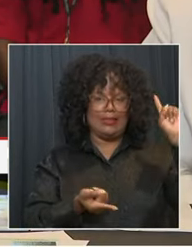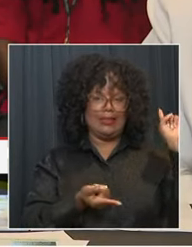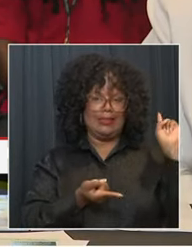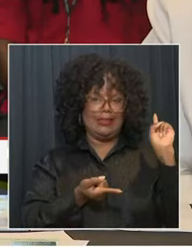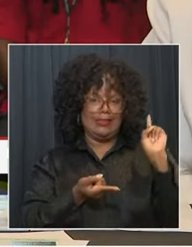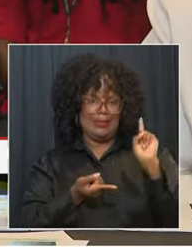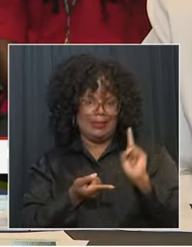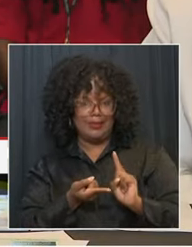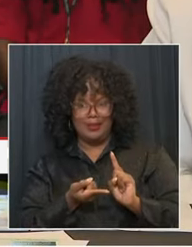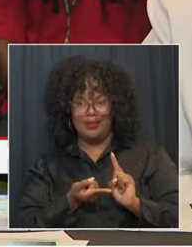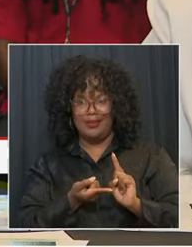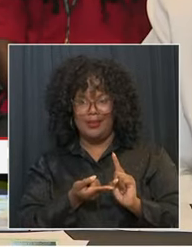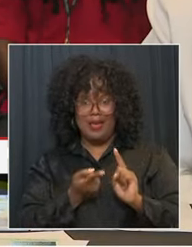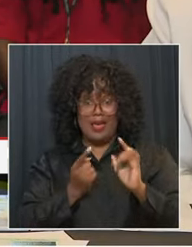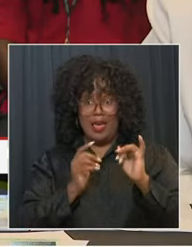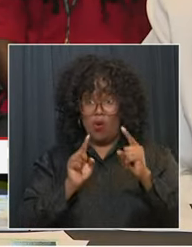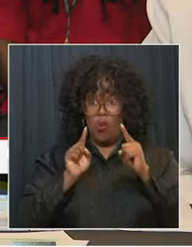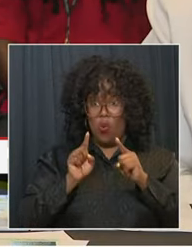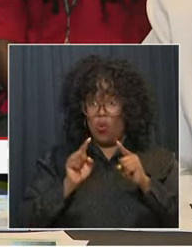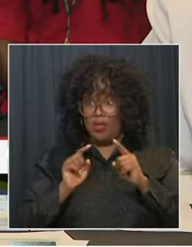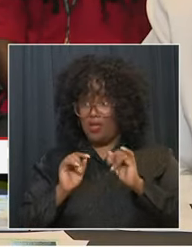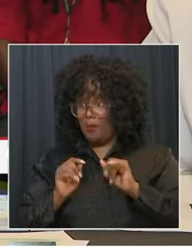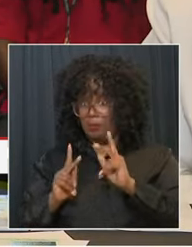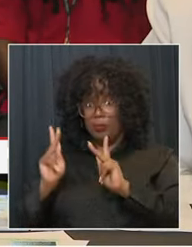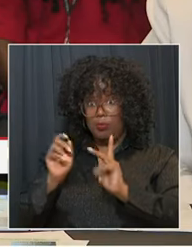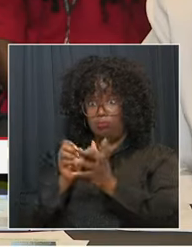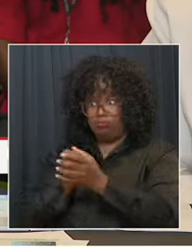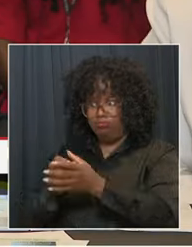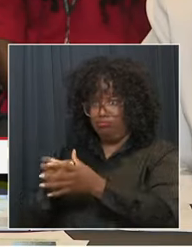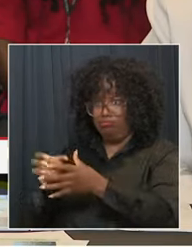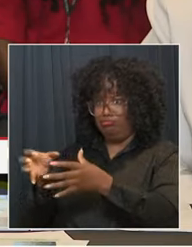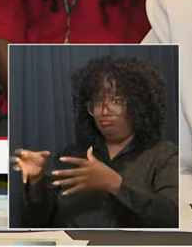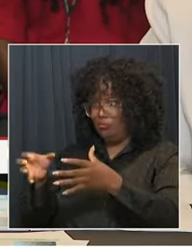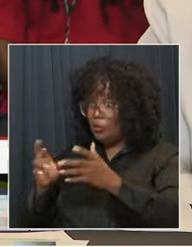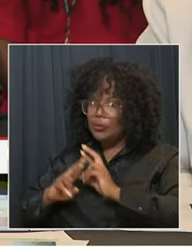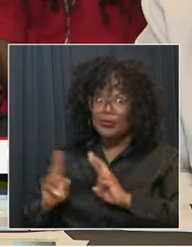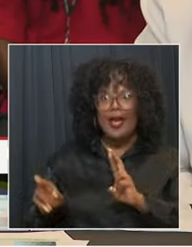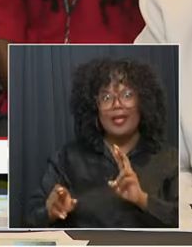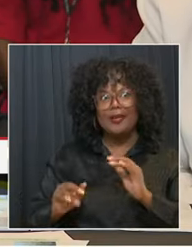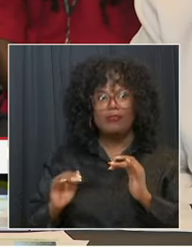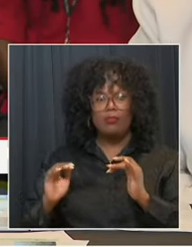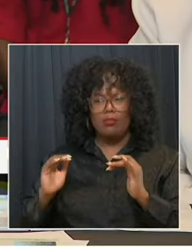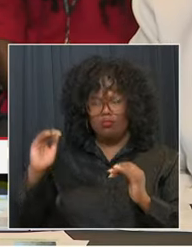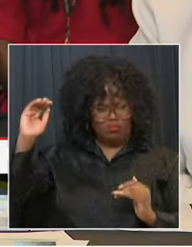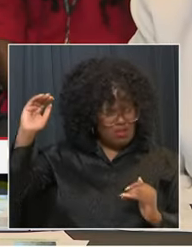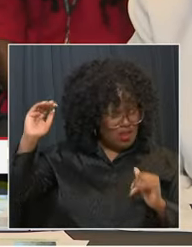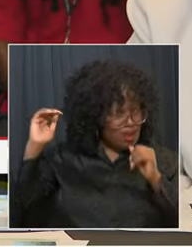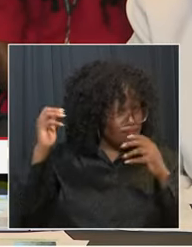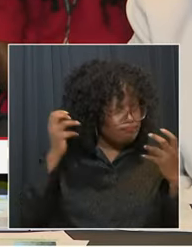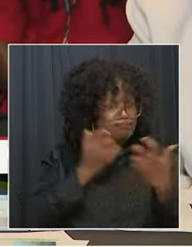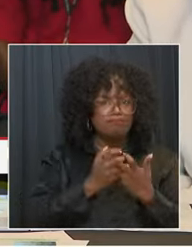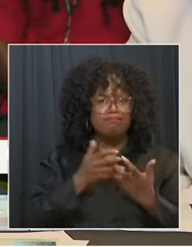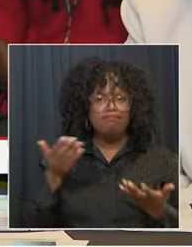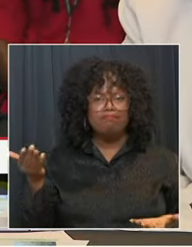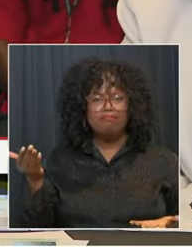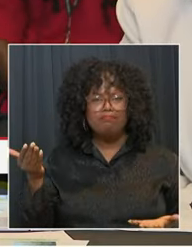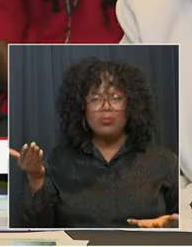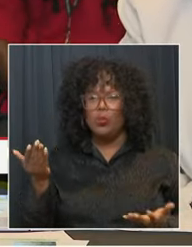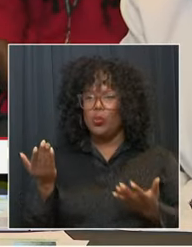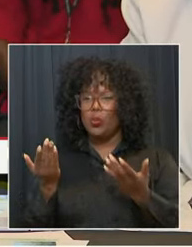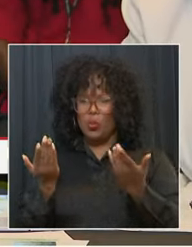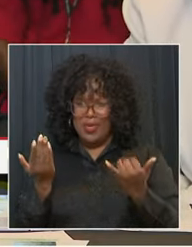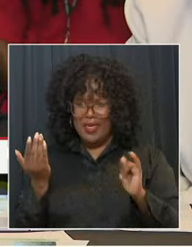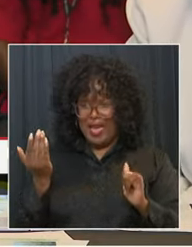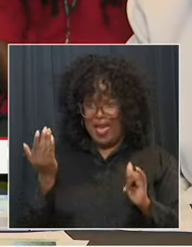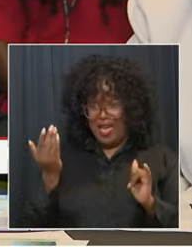district. And we think that we can do that while making sure that our residents are not only being served,